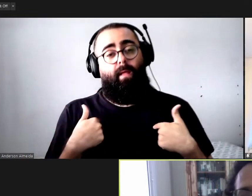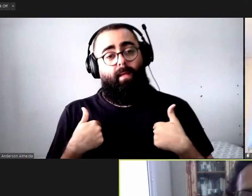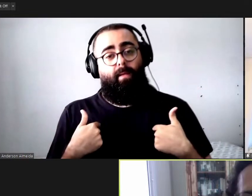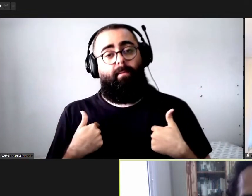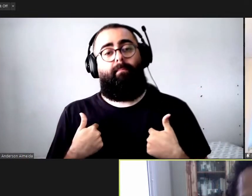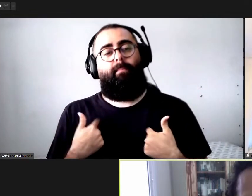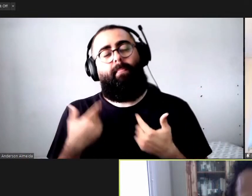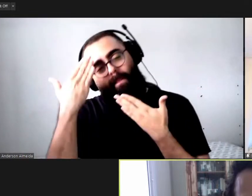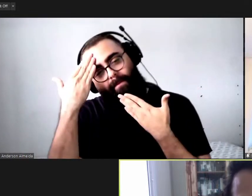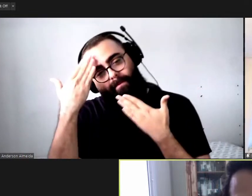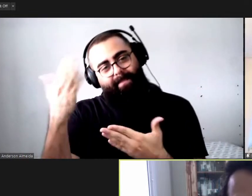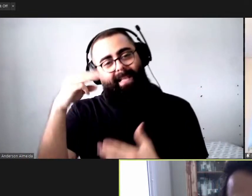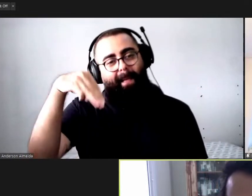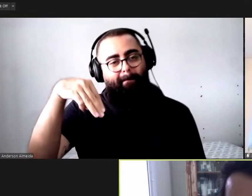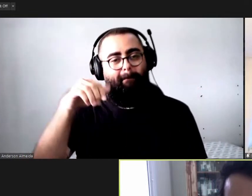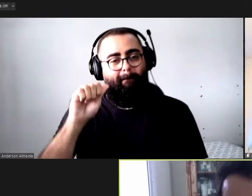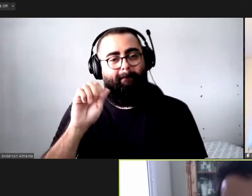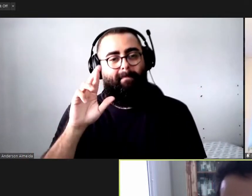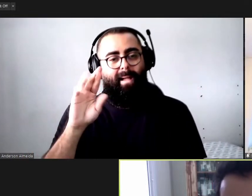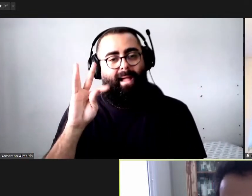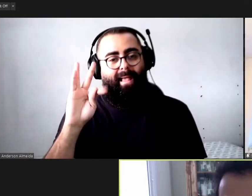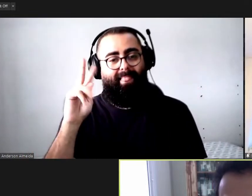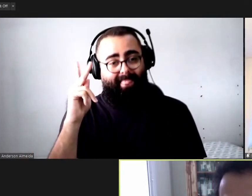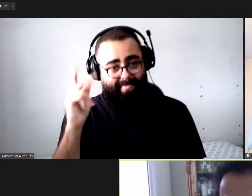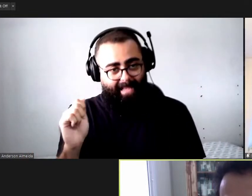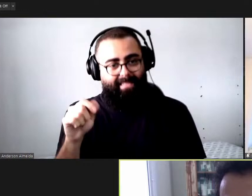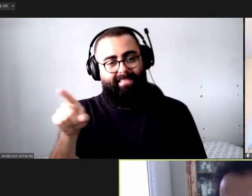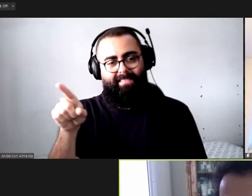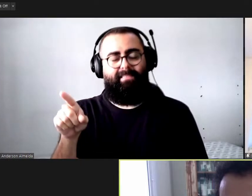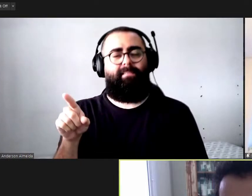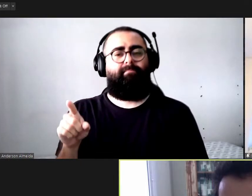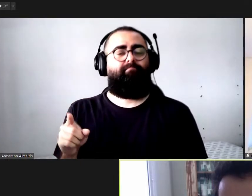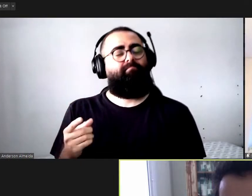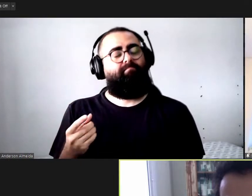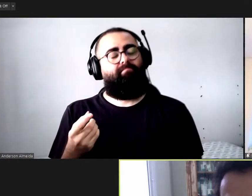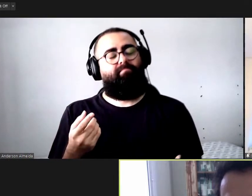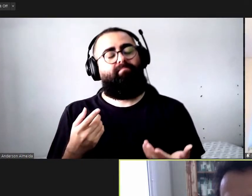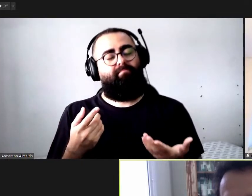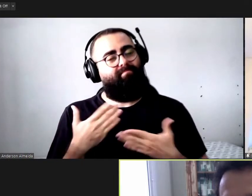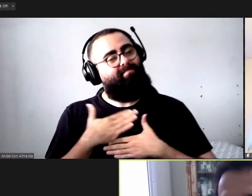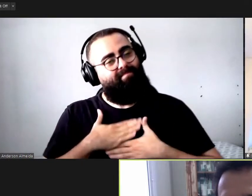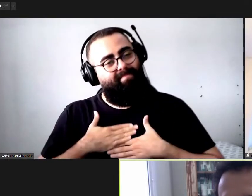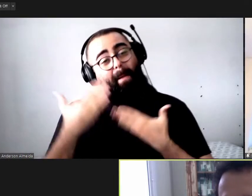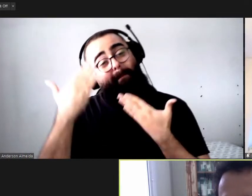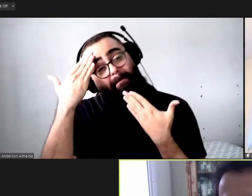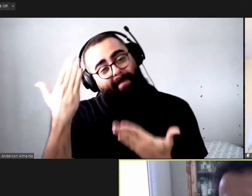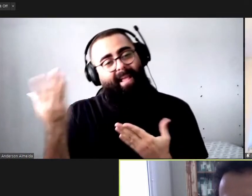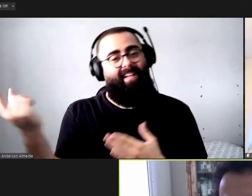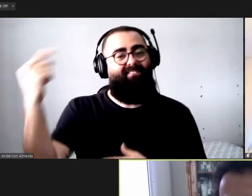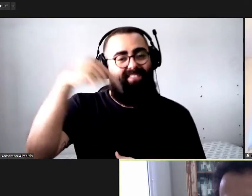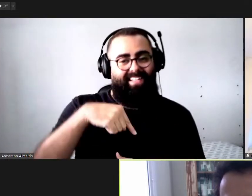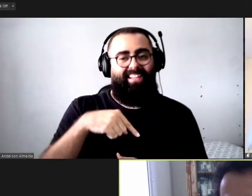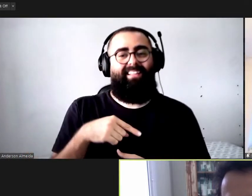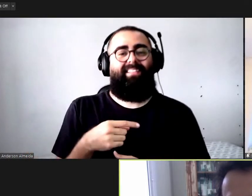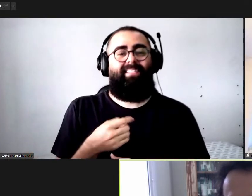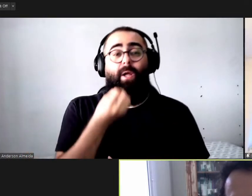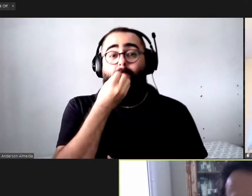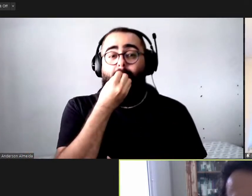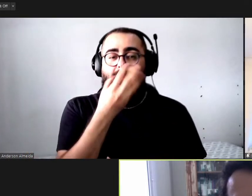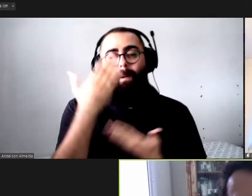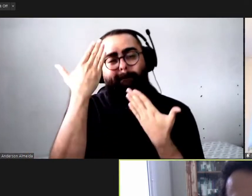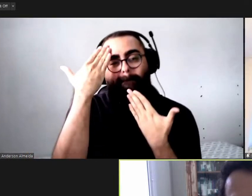thank you again, Martha, to be here now with us, and thank you for these